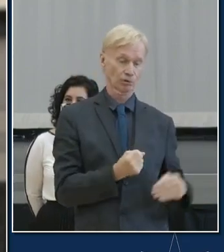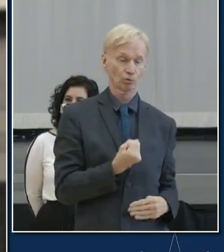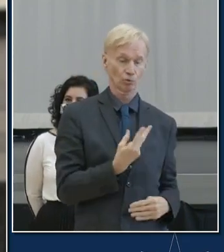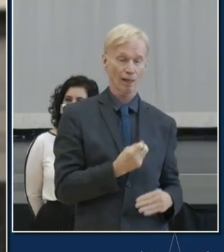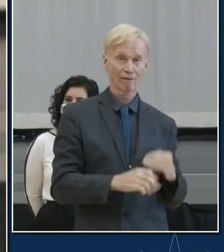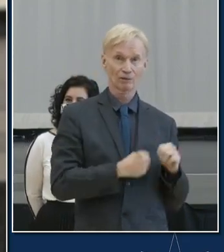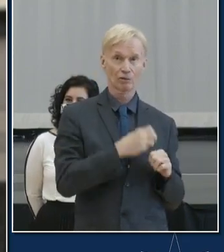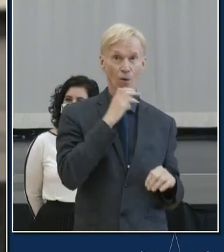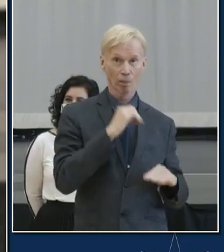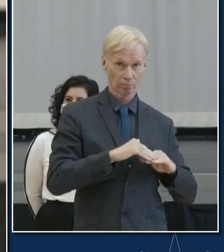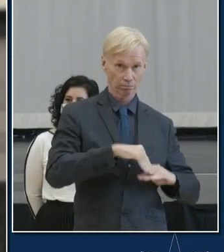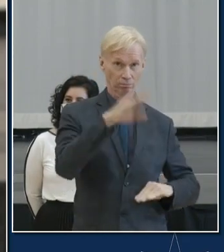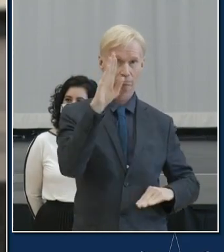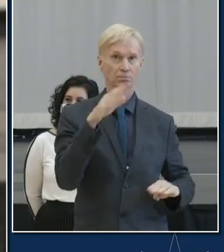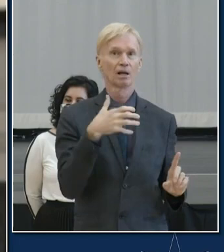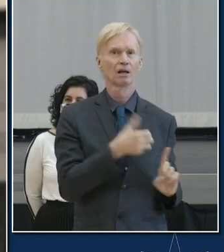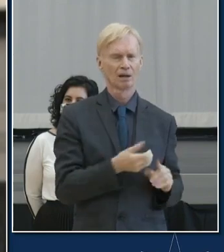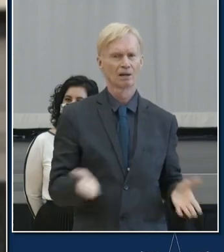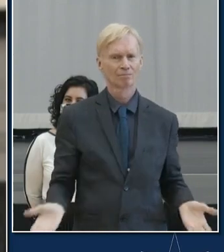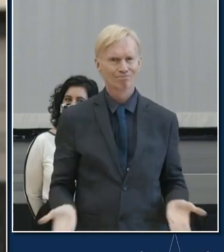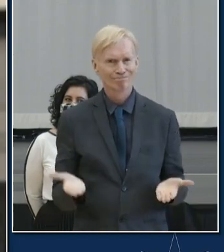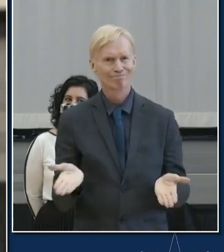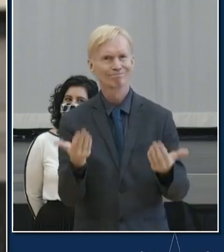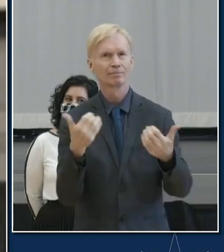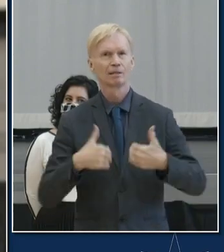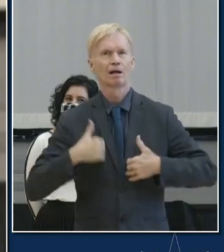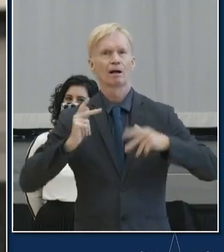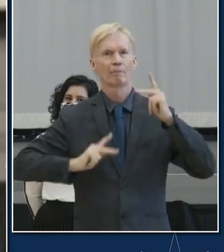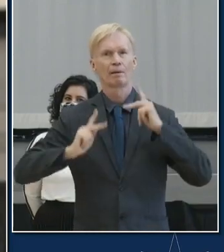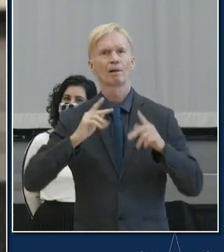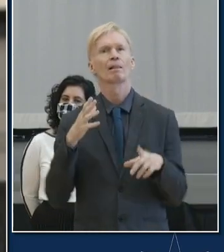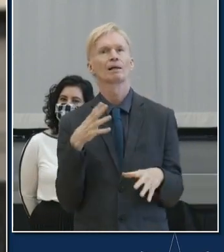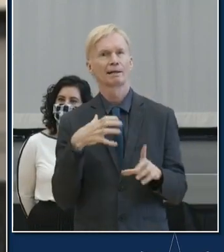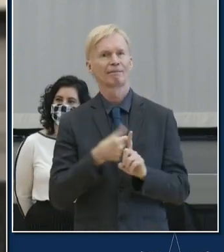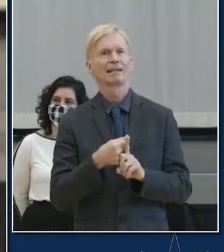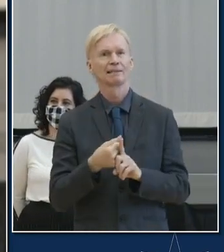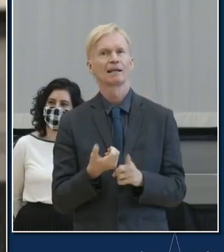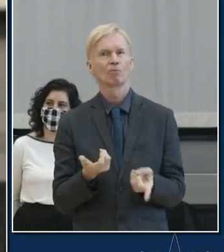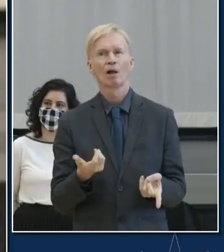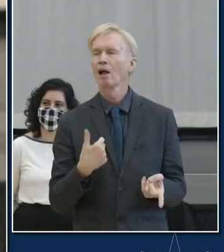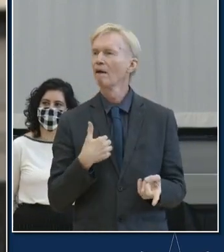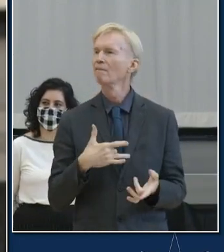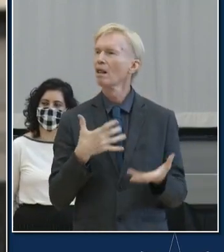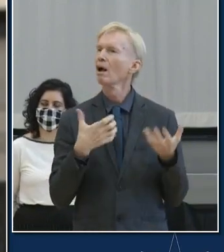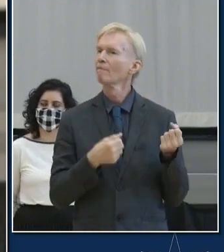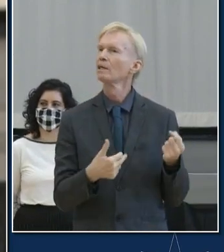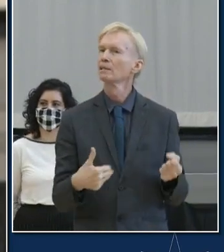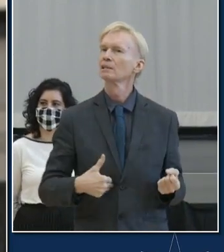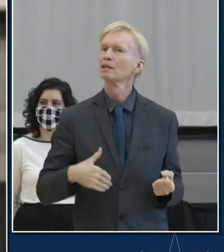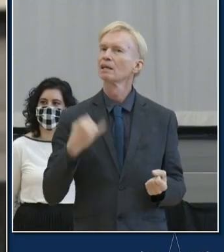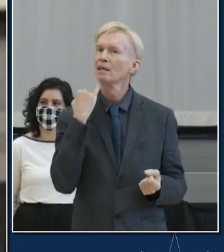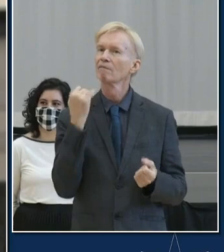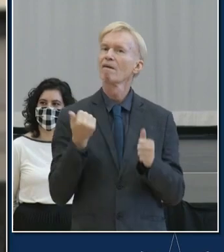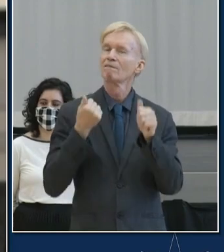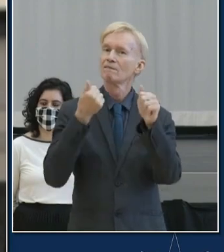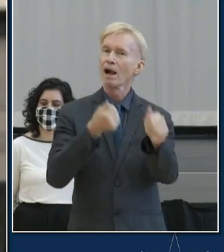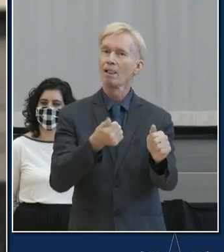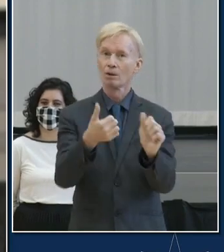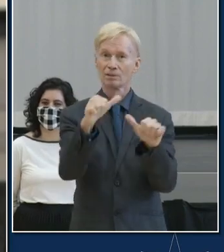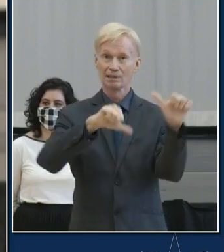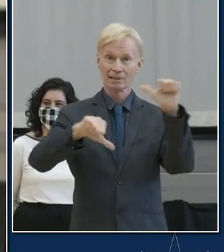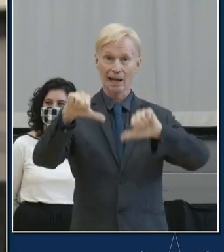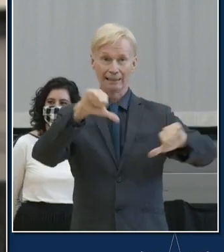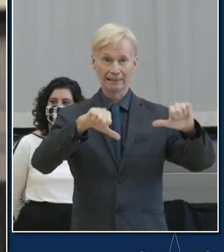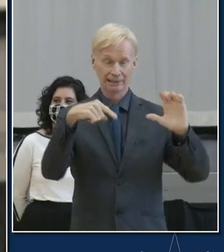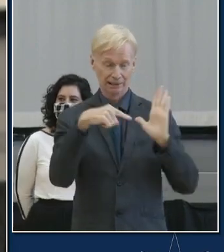and up to get our young people vaccinated as well. So I feel very confident that if we follow the science, and